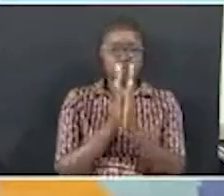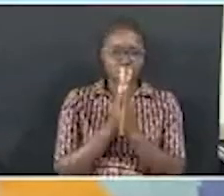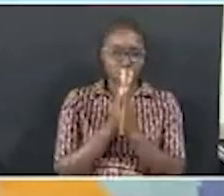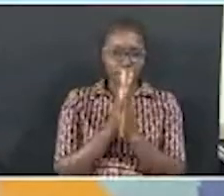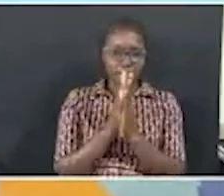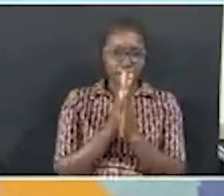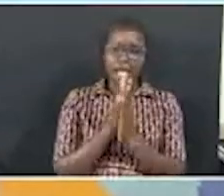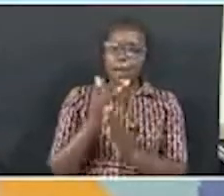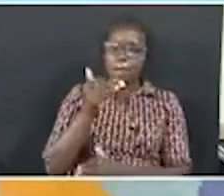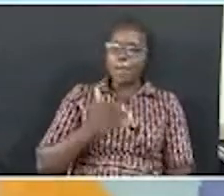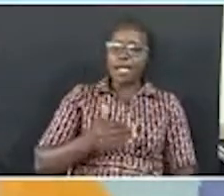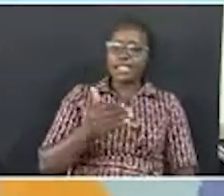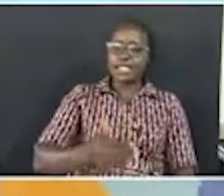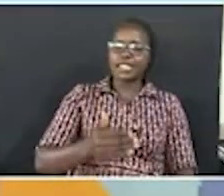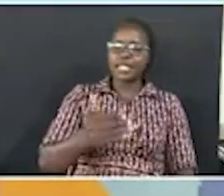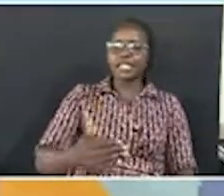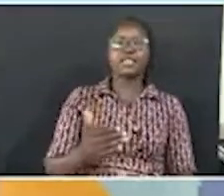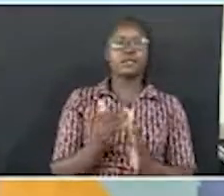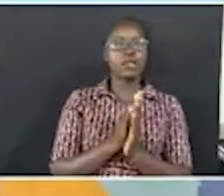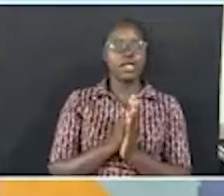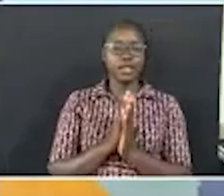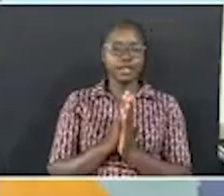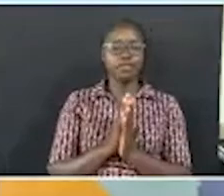is persistent prayer.